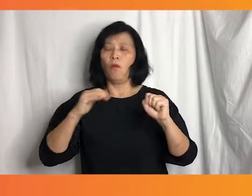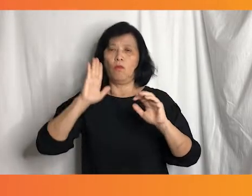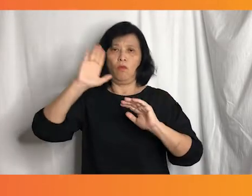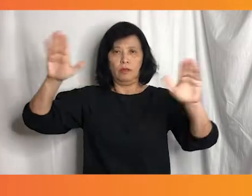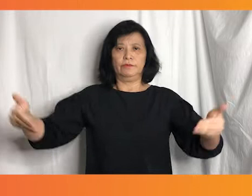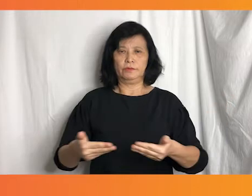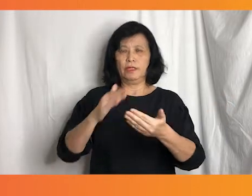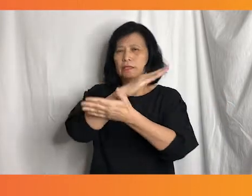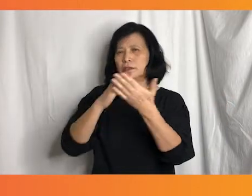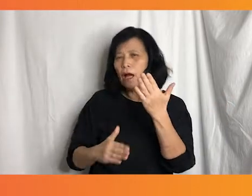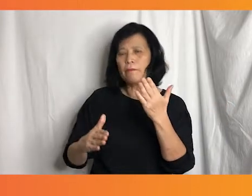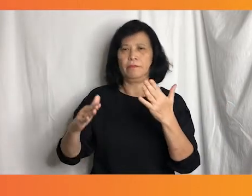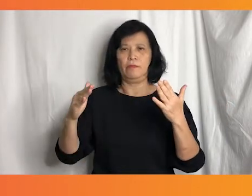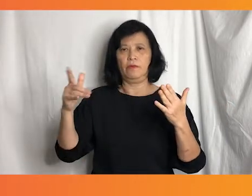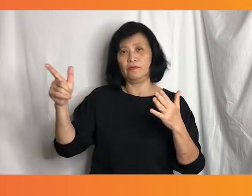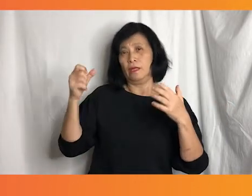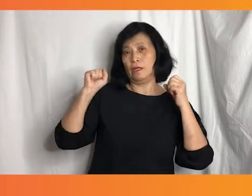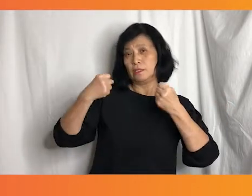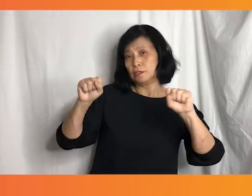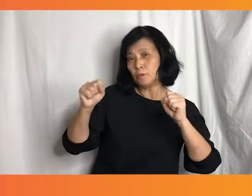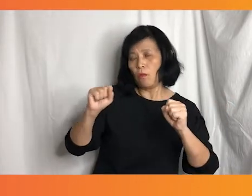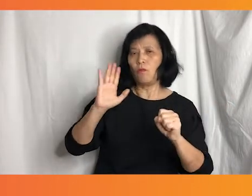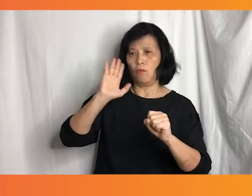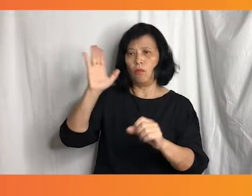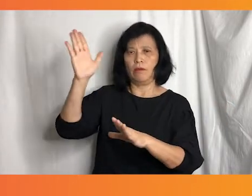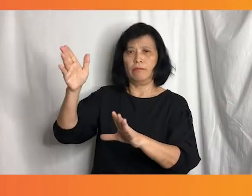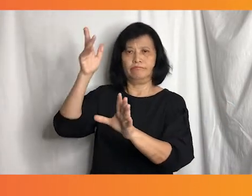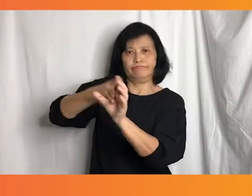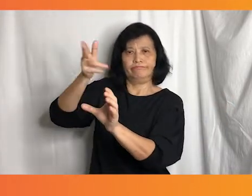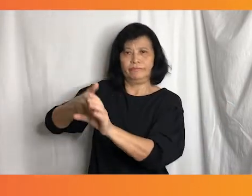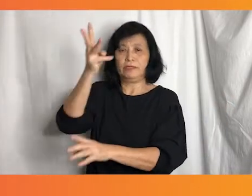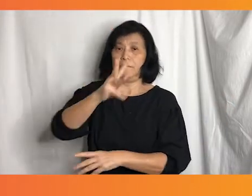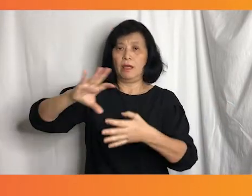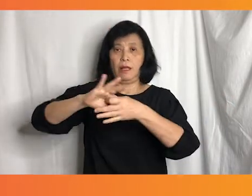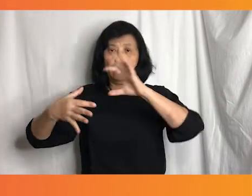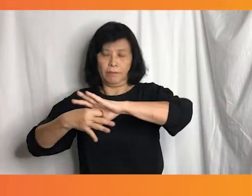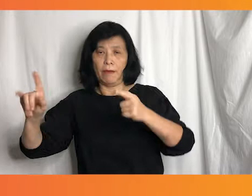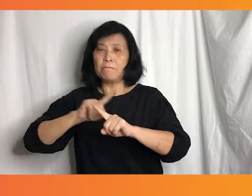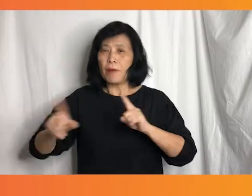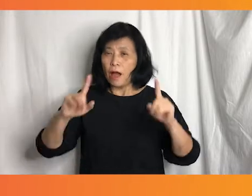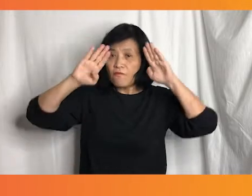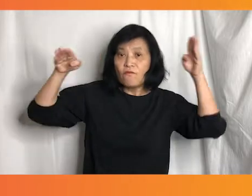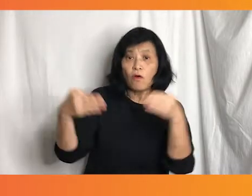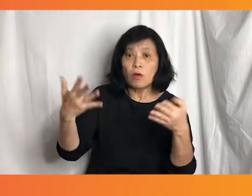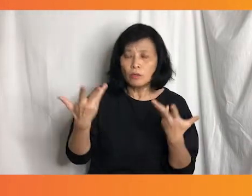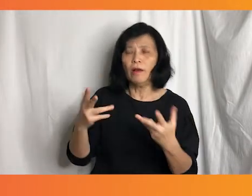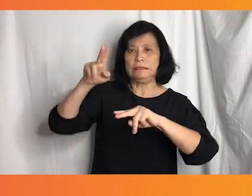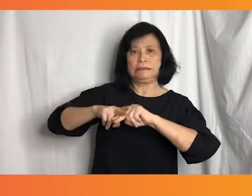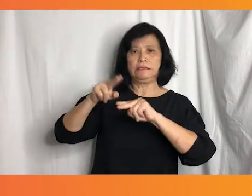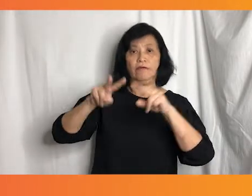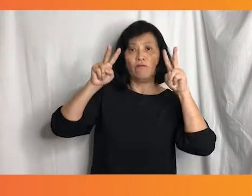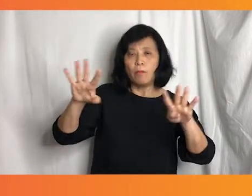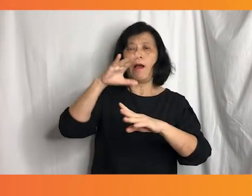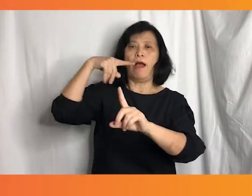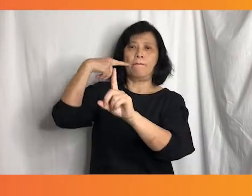of the Paralympic sports that are played in the Paralympic Games. But focus is mostly on goalball as well as sitting volleyball,